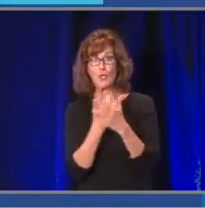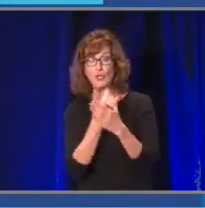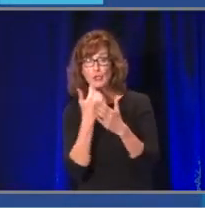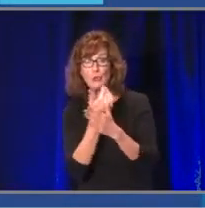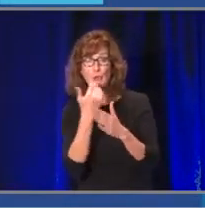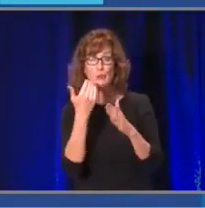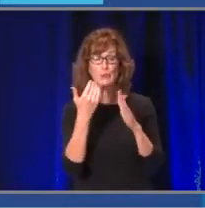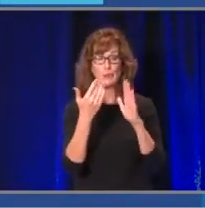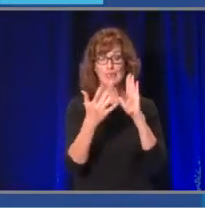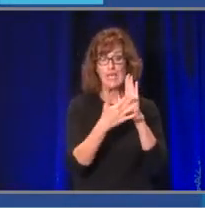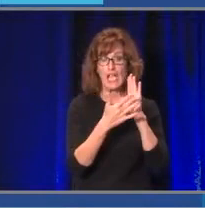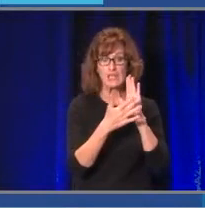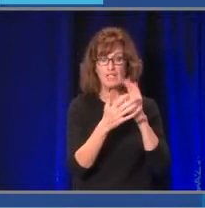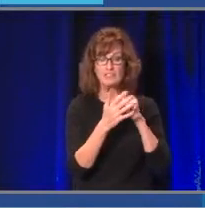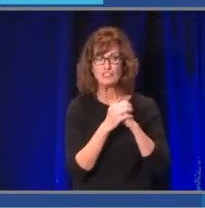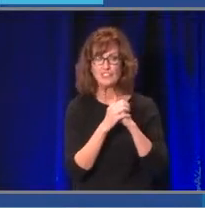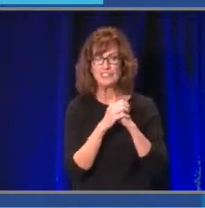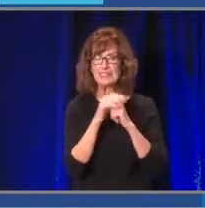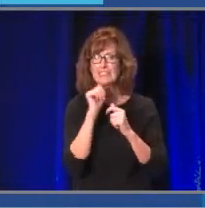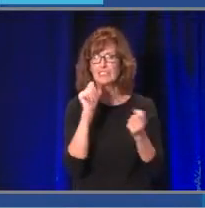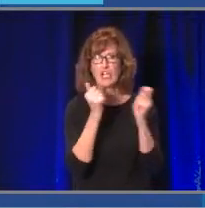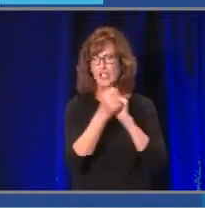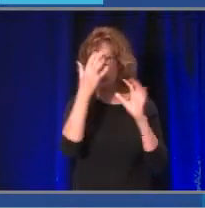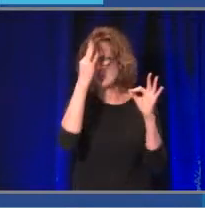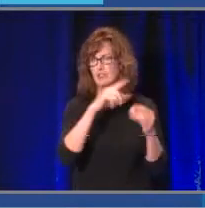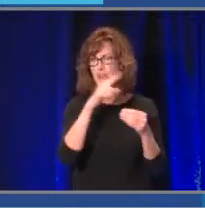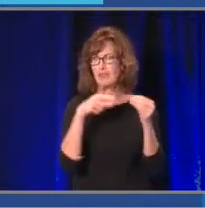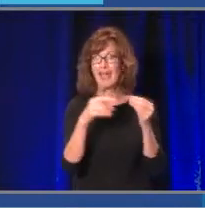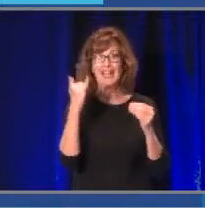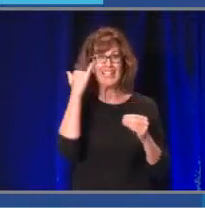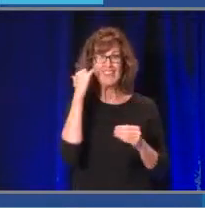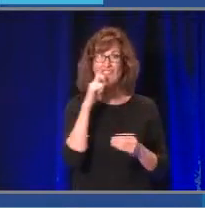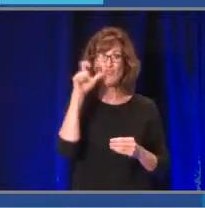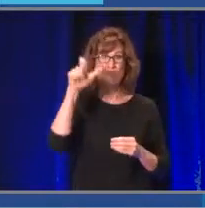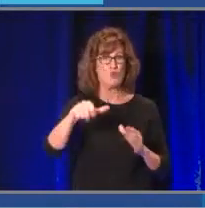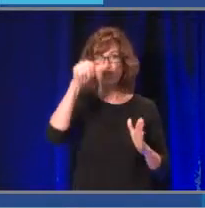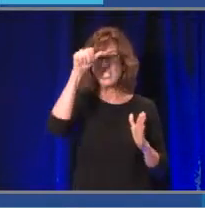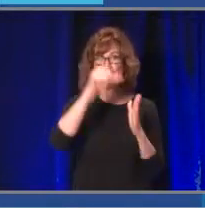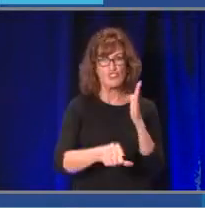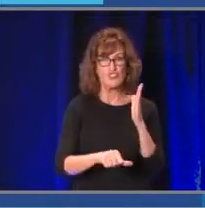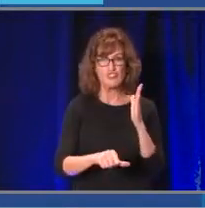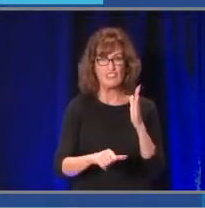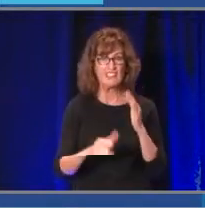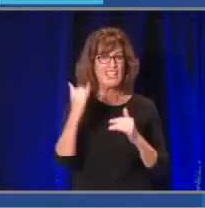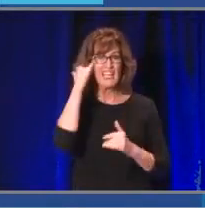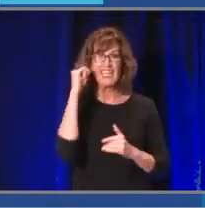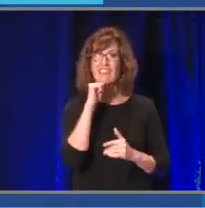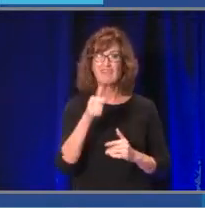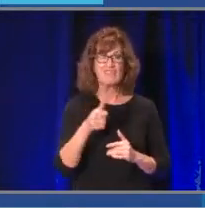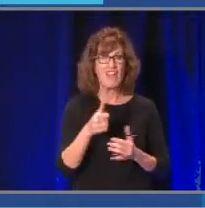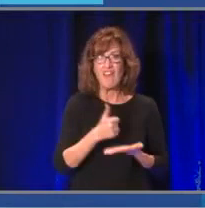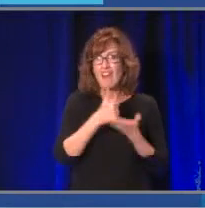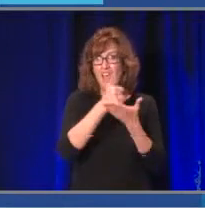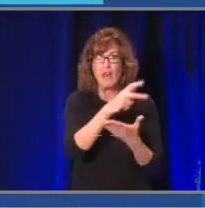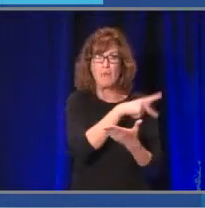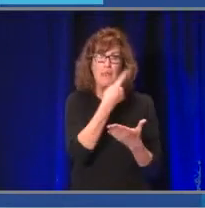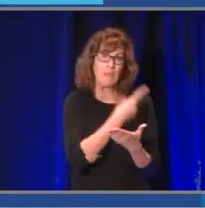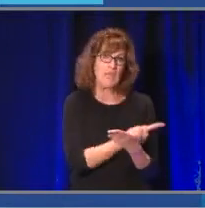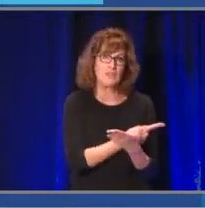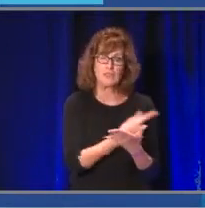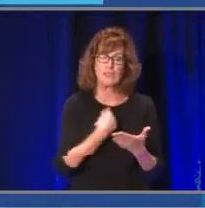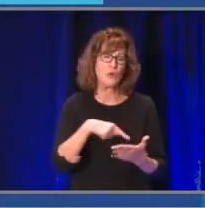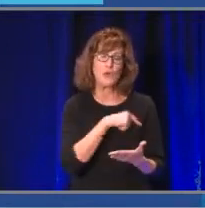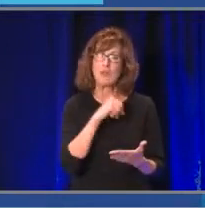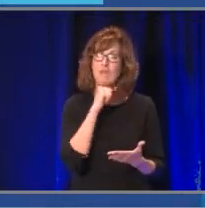that calculation. If you don't have to operate and it's going to not benefit the patient, we're not going to do it. Doesn't matter